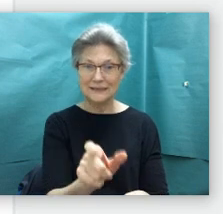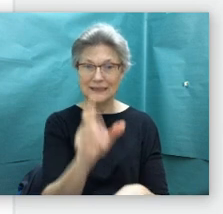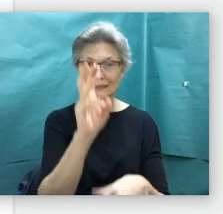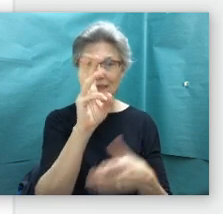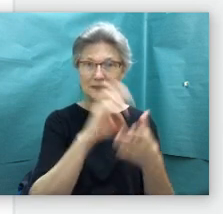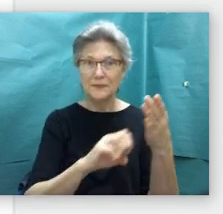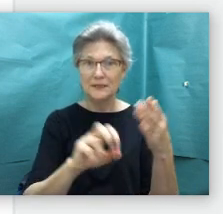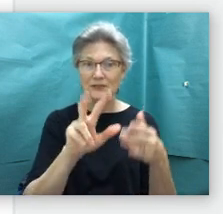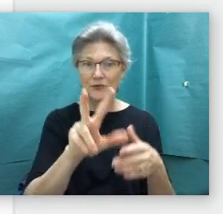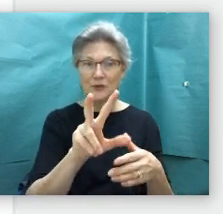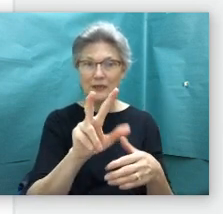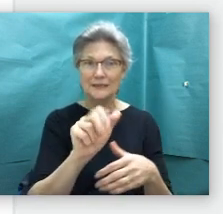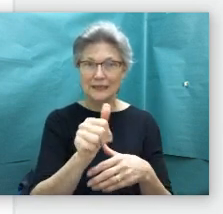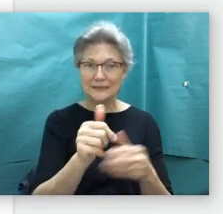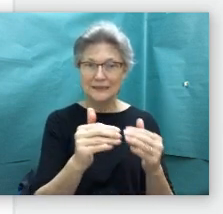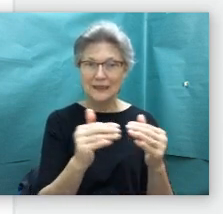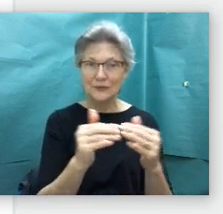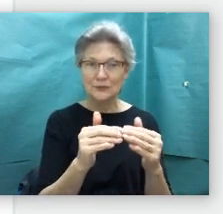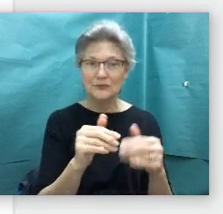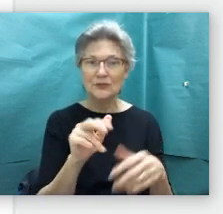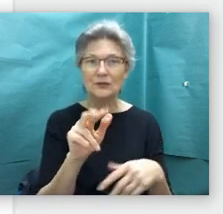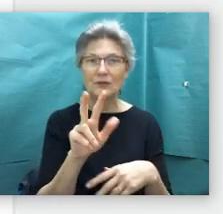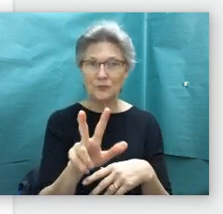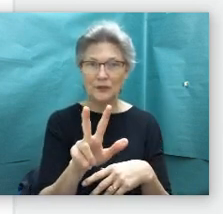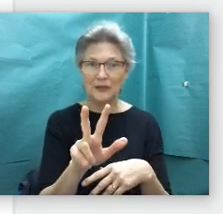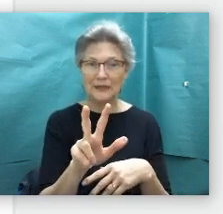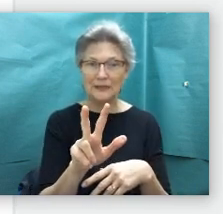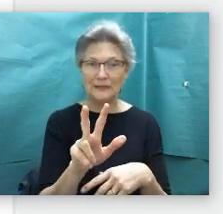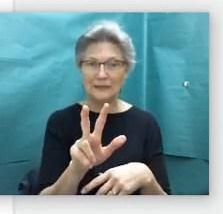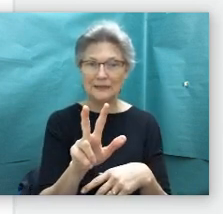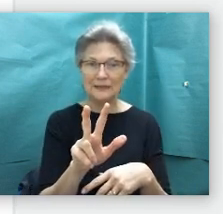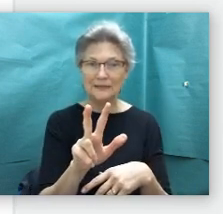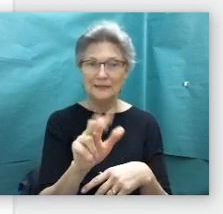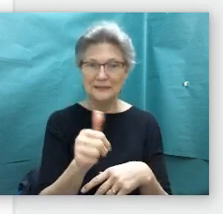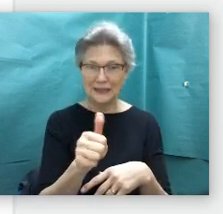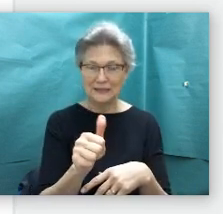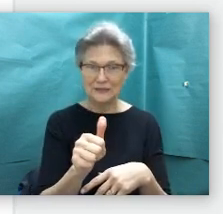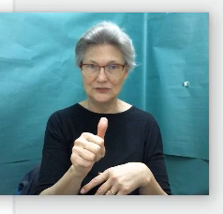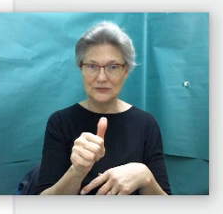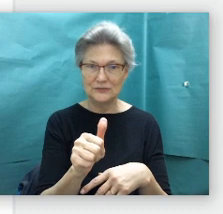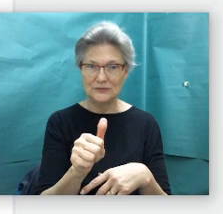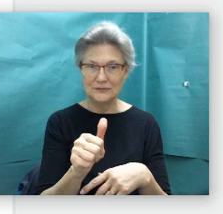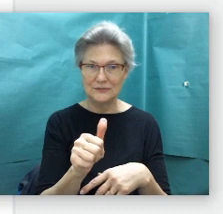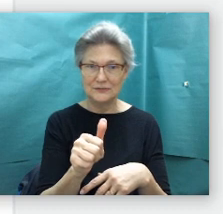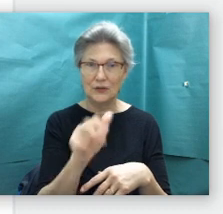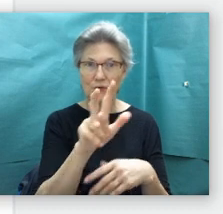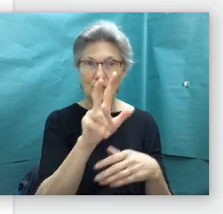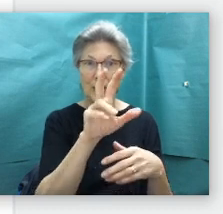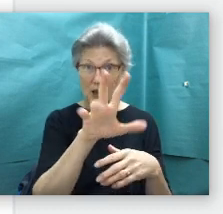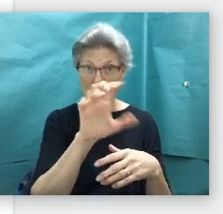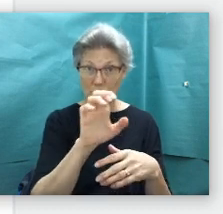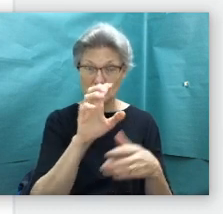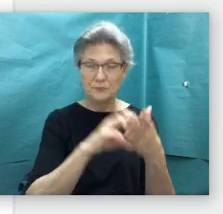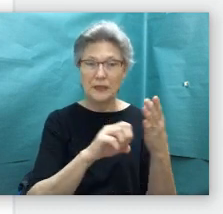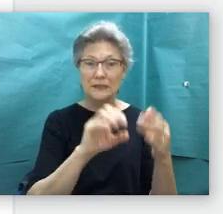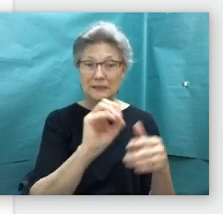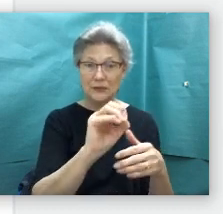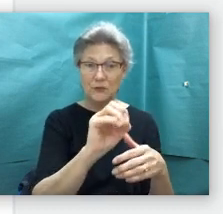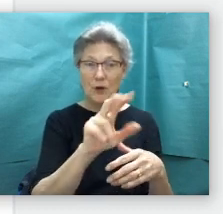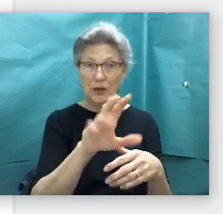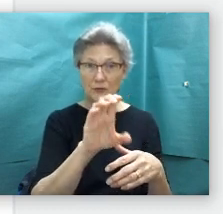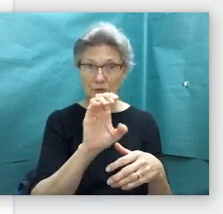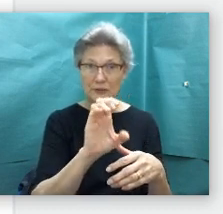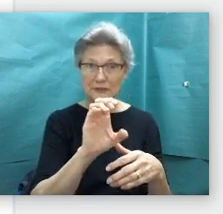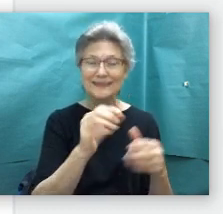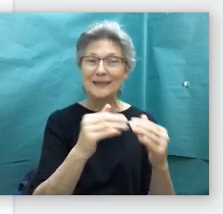6 tens minus 3 tens is 3 tens. 3 hundreds minus